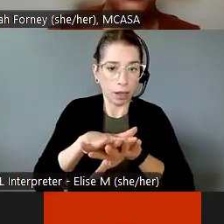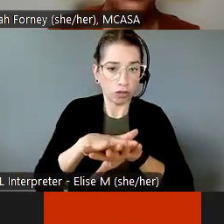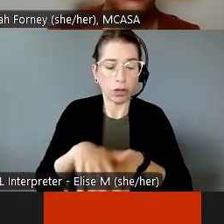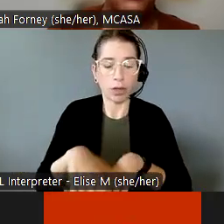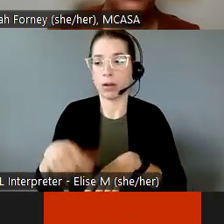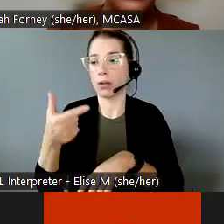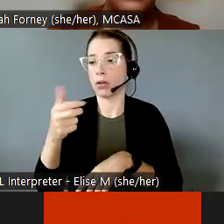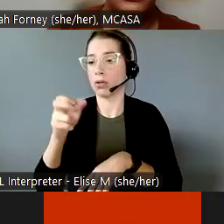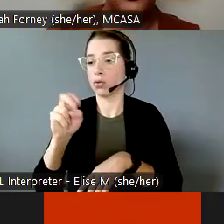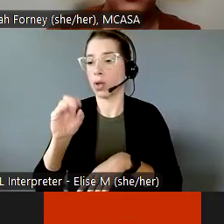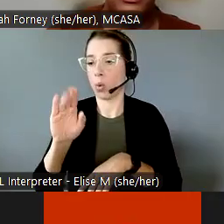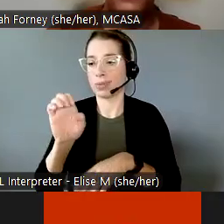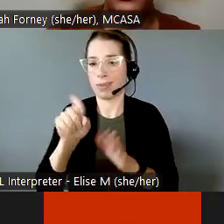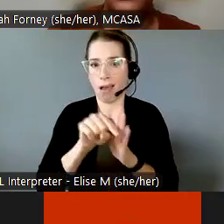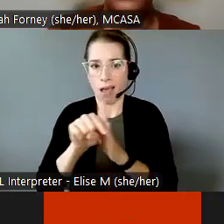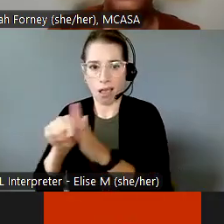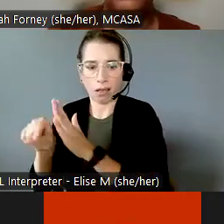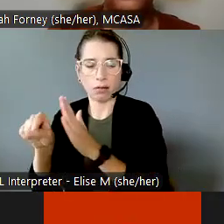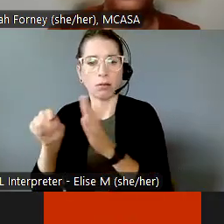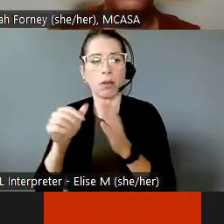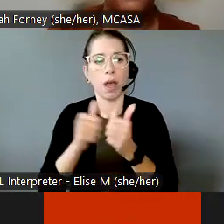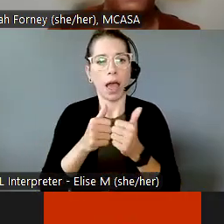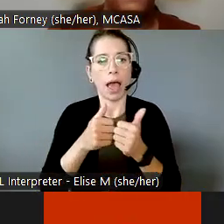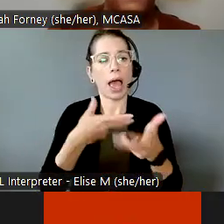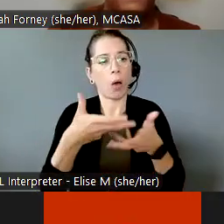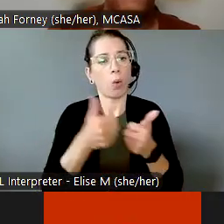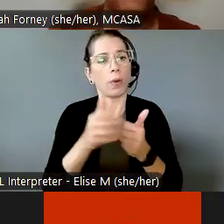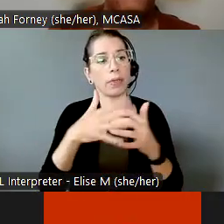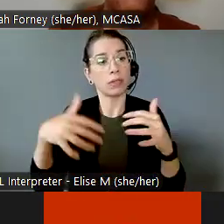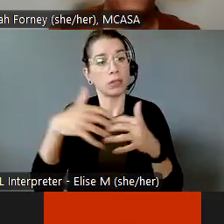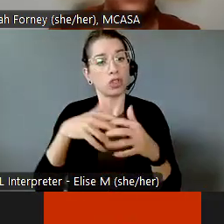genocide, and the treatment of indigenous people.